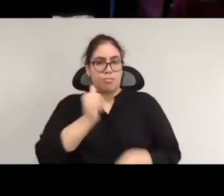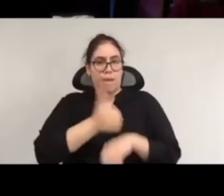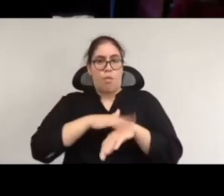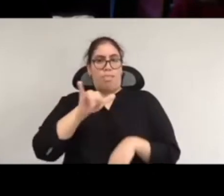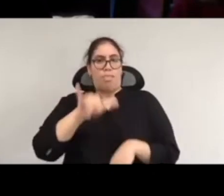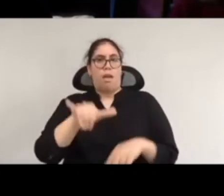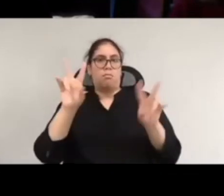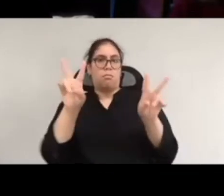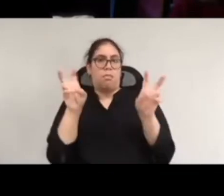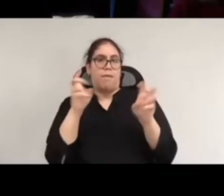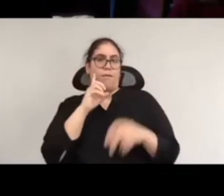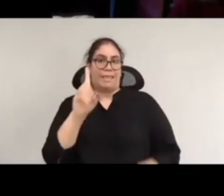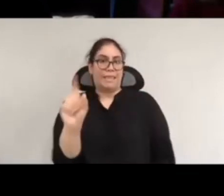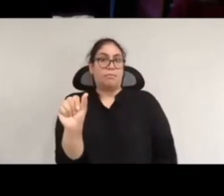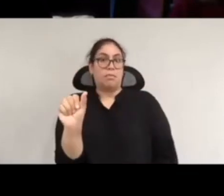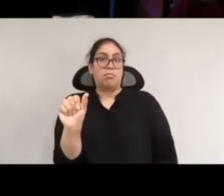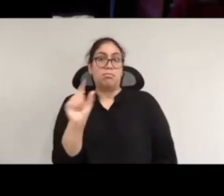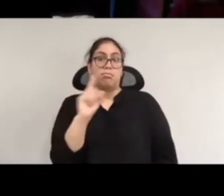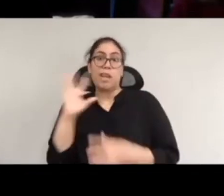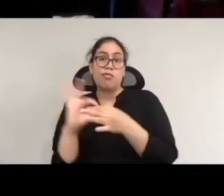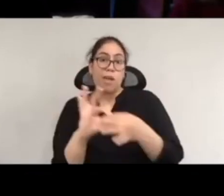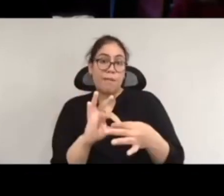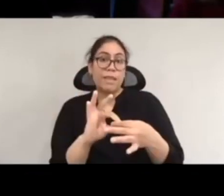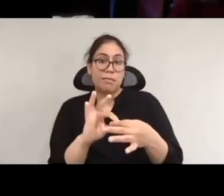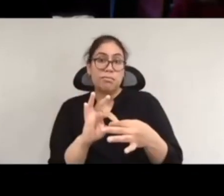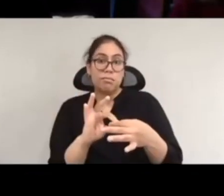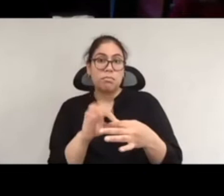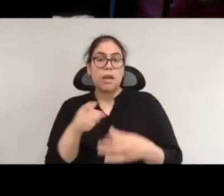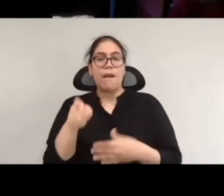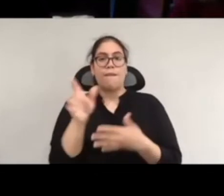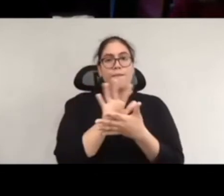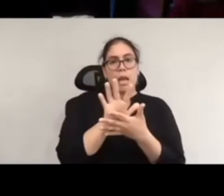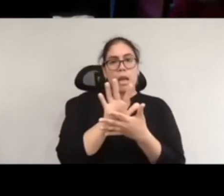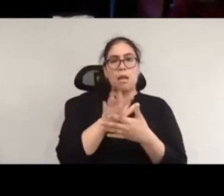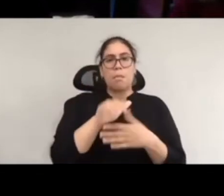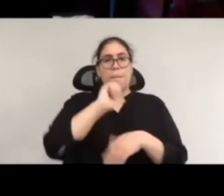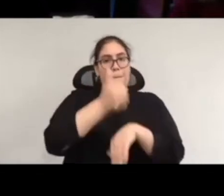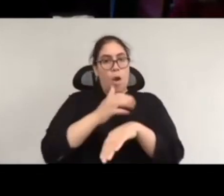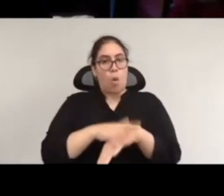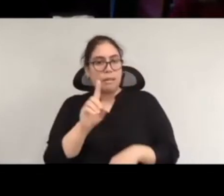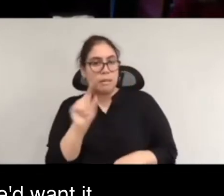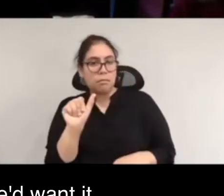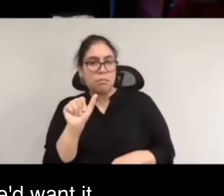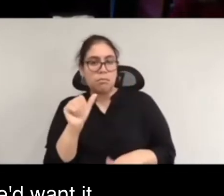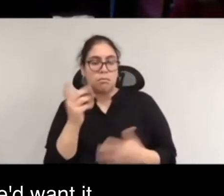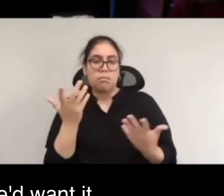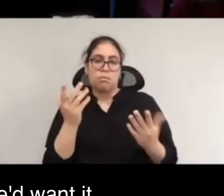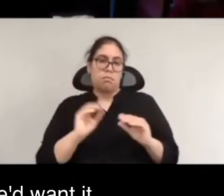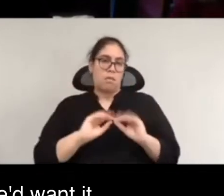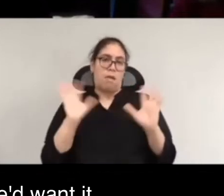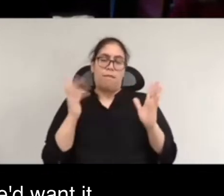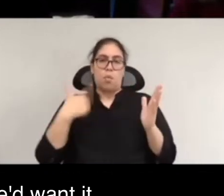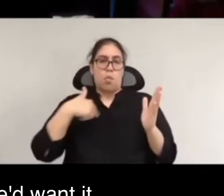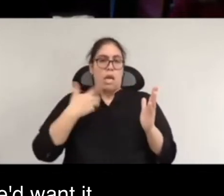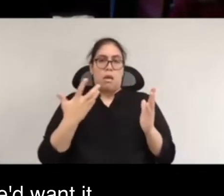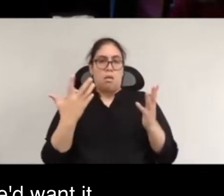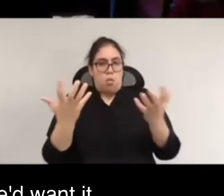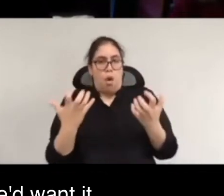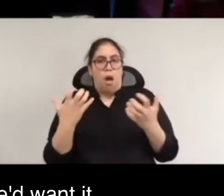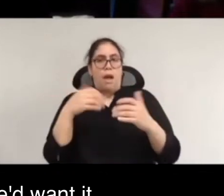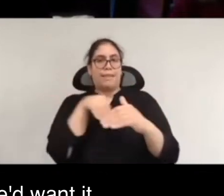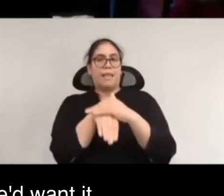And that is very relevant also. A film based on a disability, undoubtedly, and ideally, we'd want it accessible to